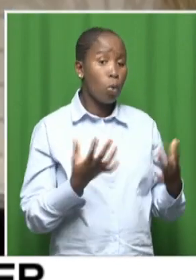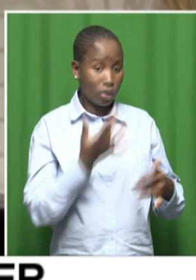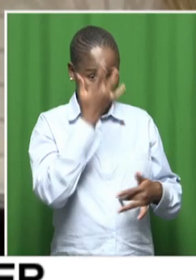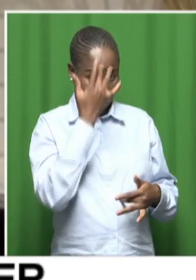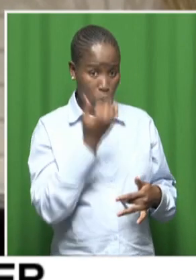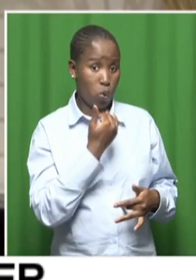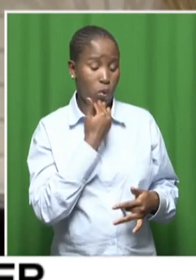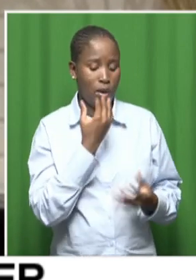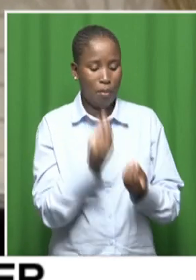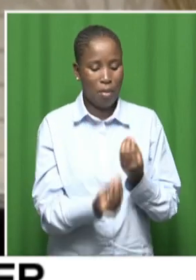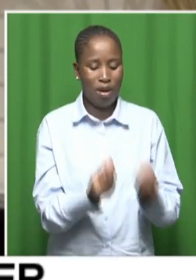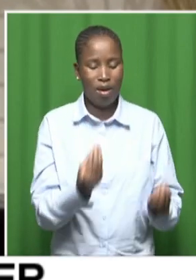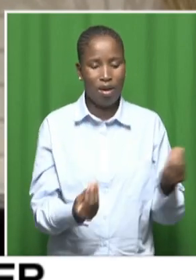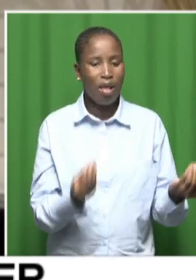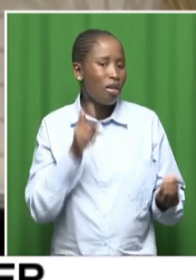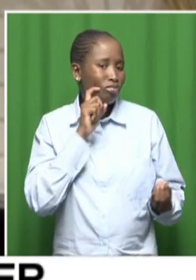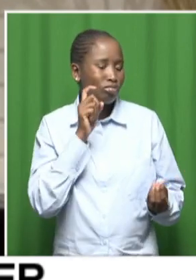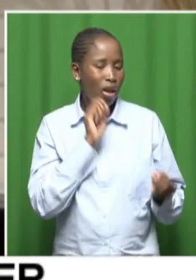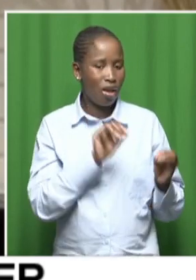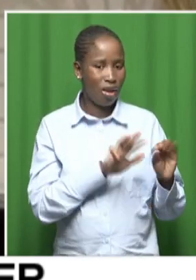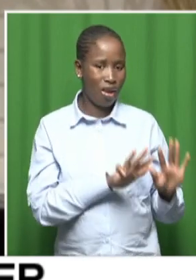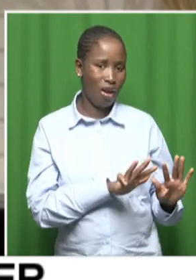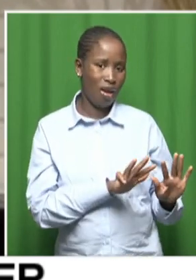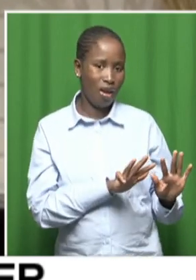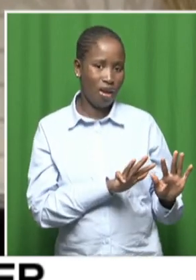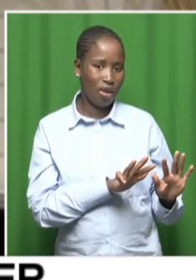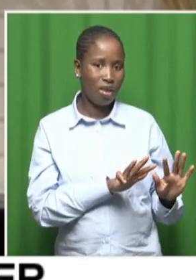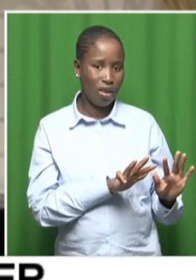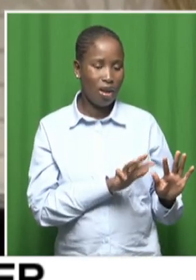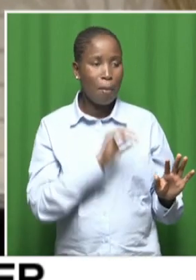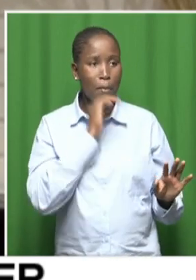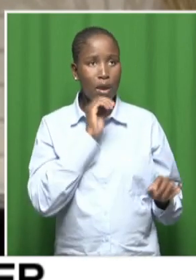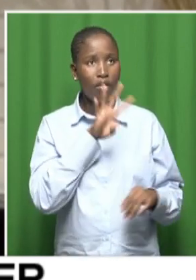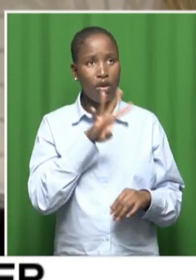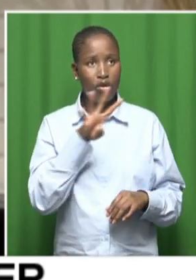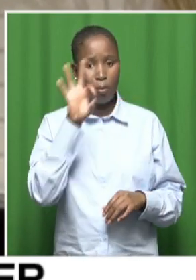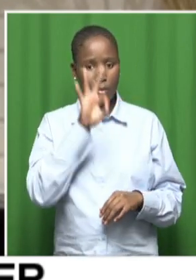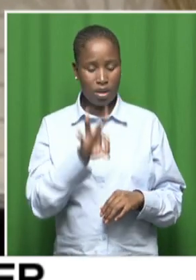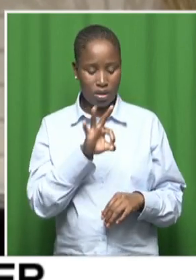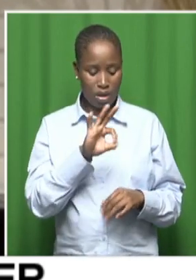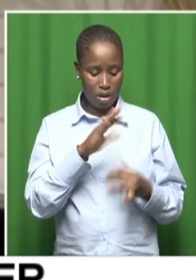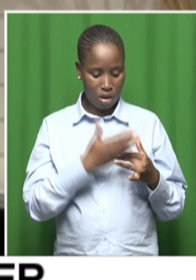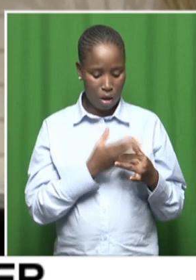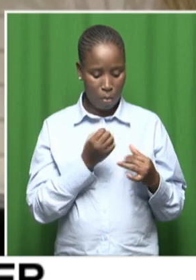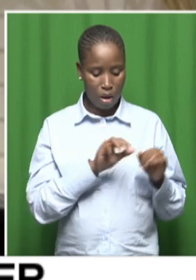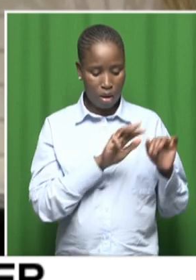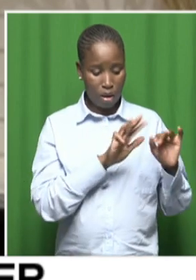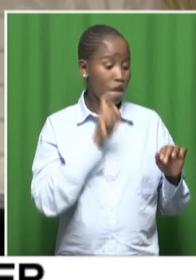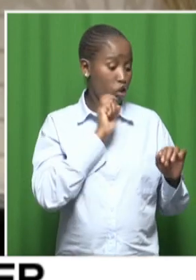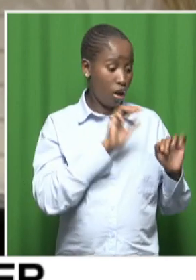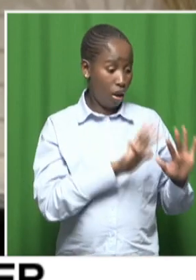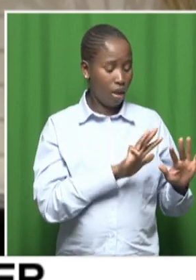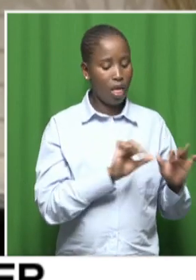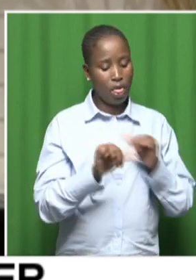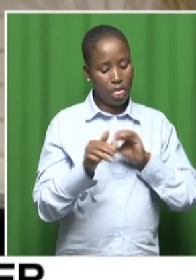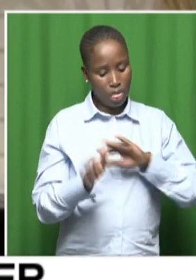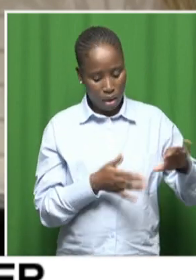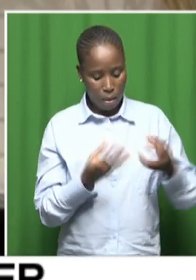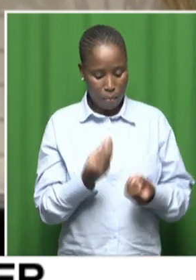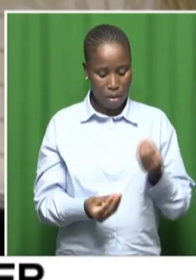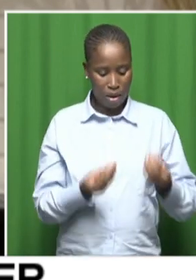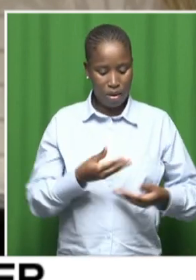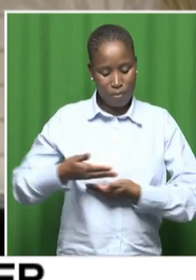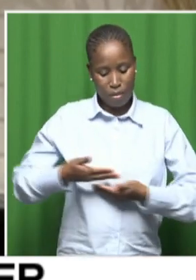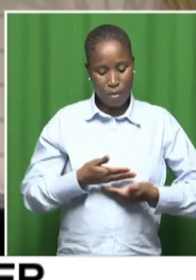and 9 years old, and that's around 44% of all cases. And then you have children from 1 to 4, and